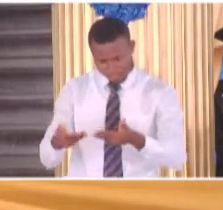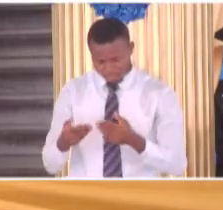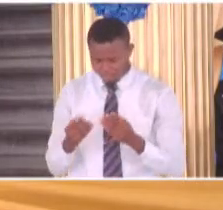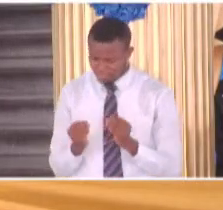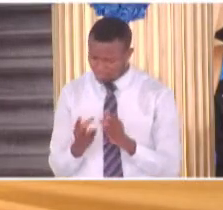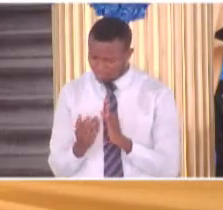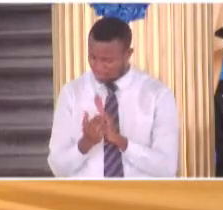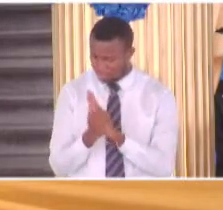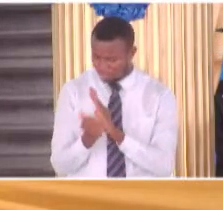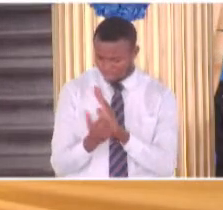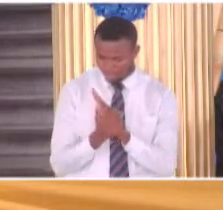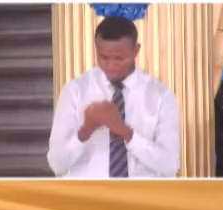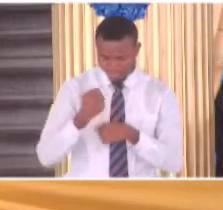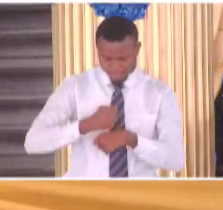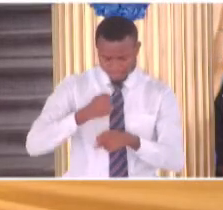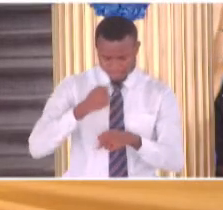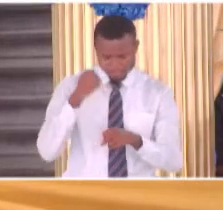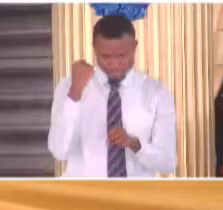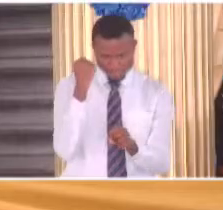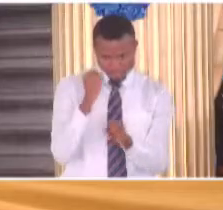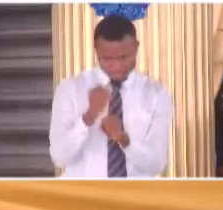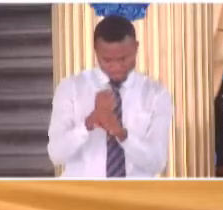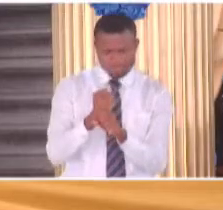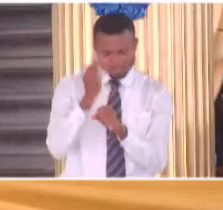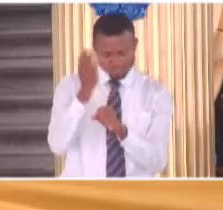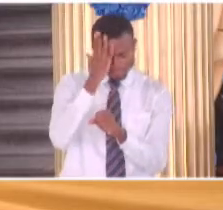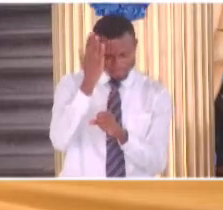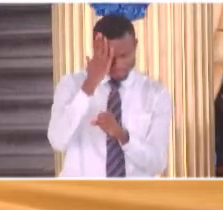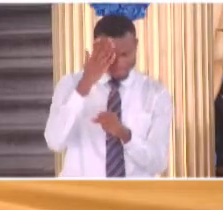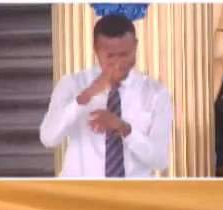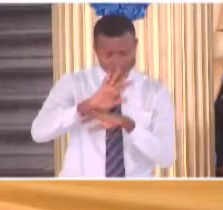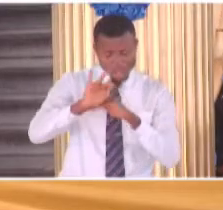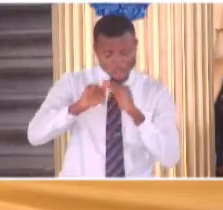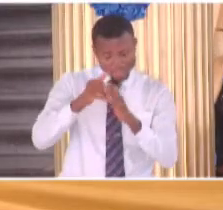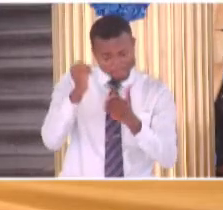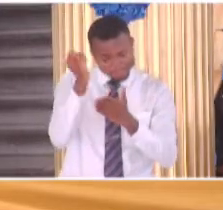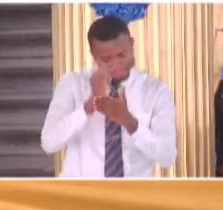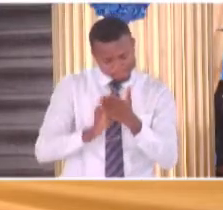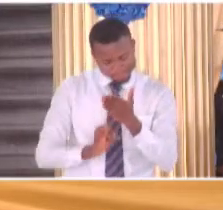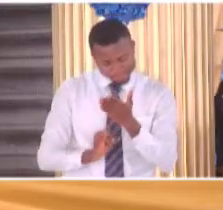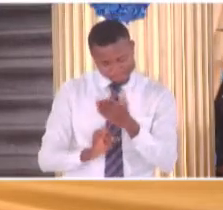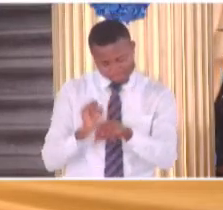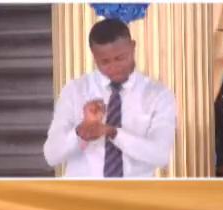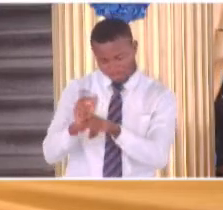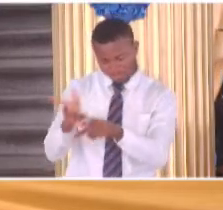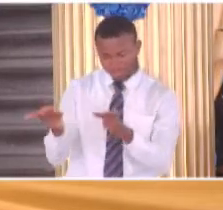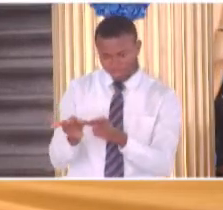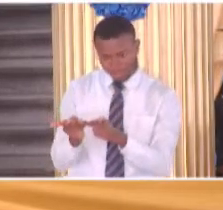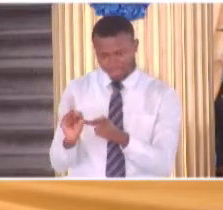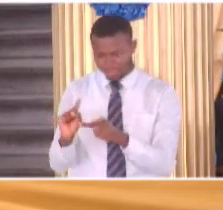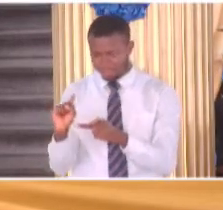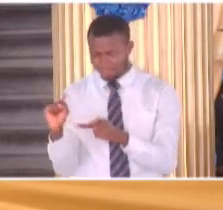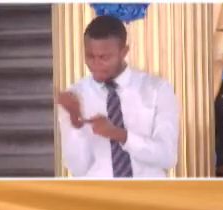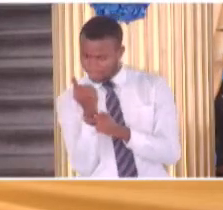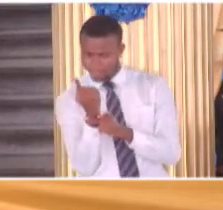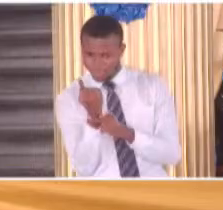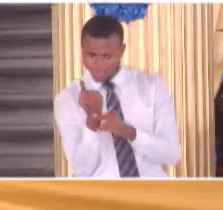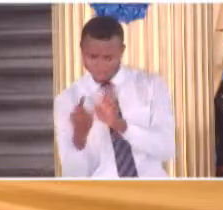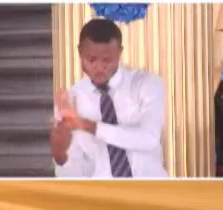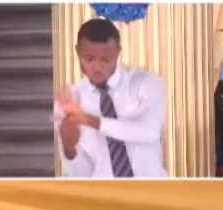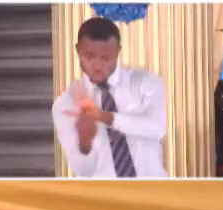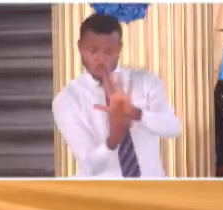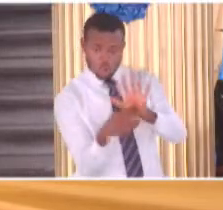skills to make their mark in the arts industry. The first exhibition of their